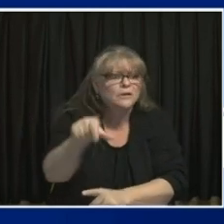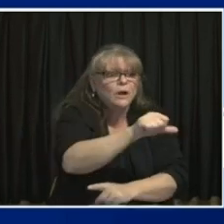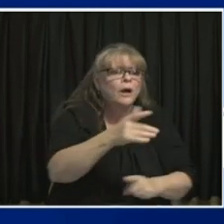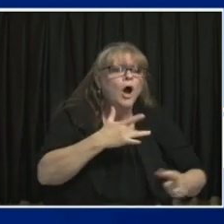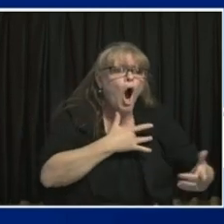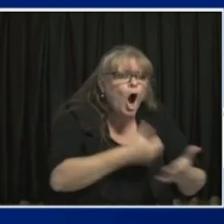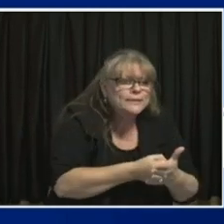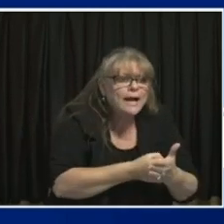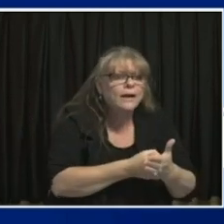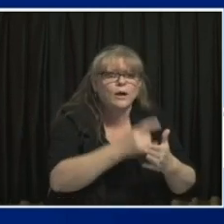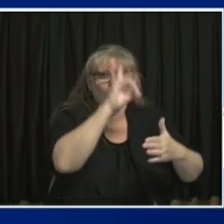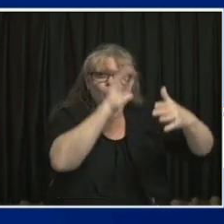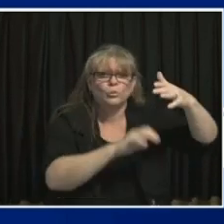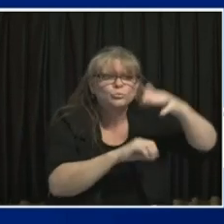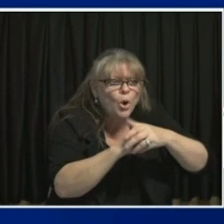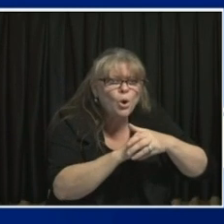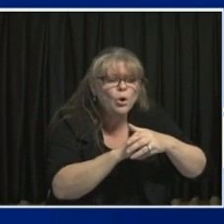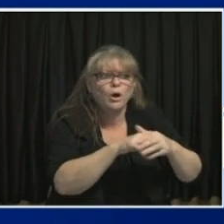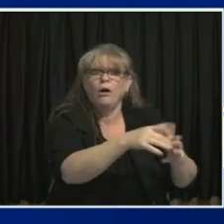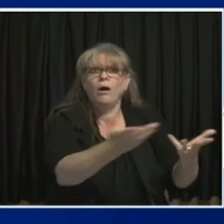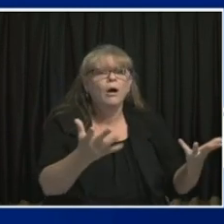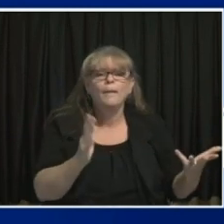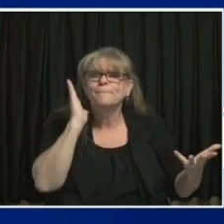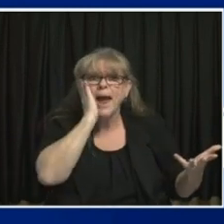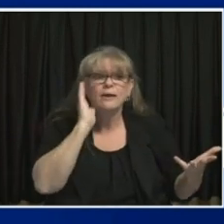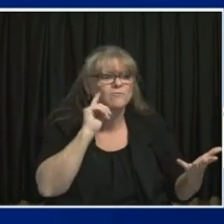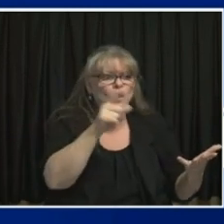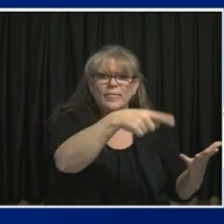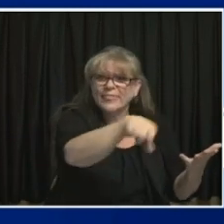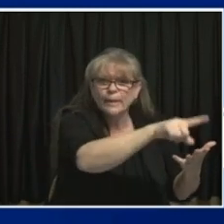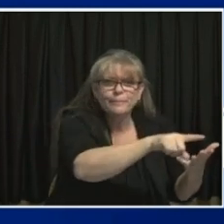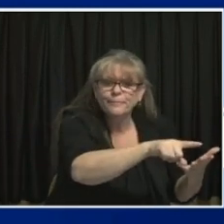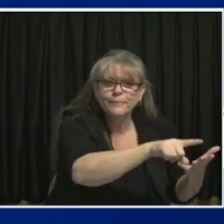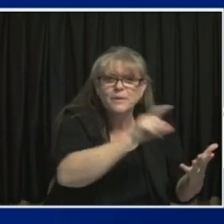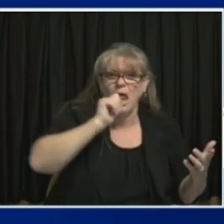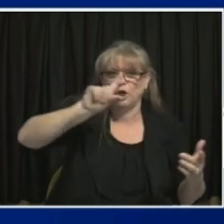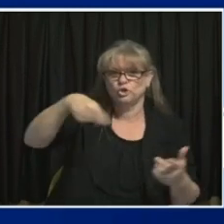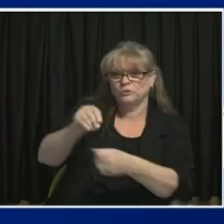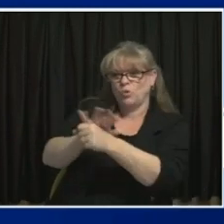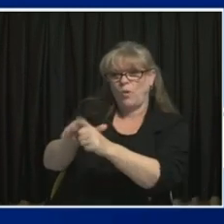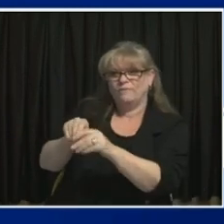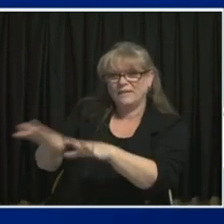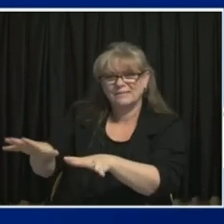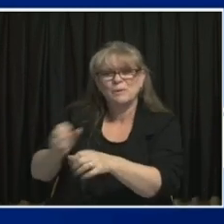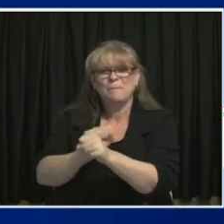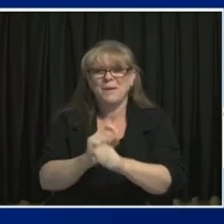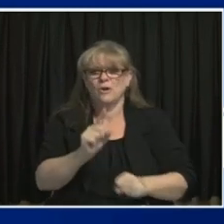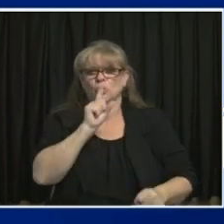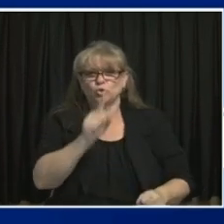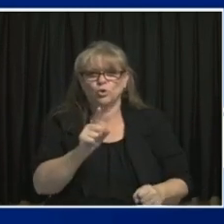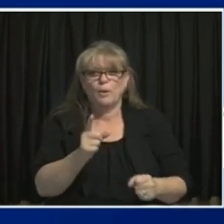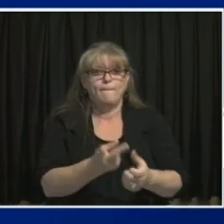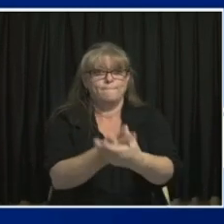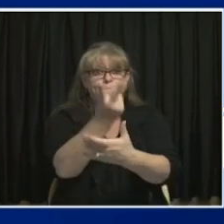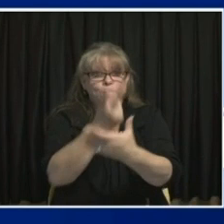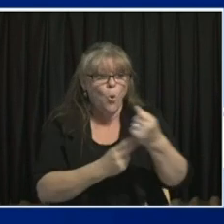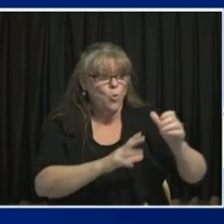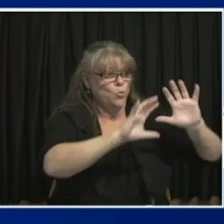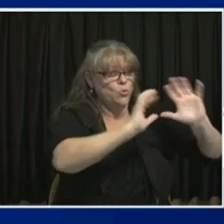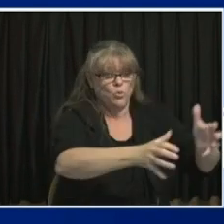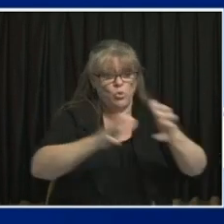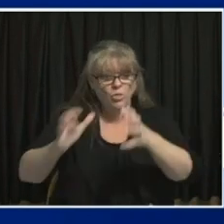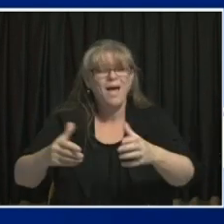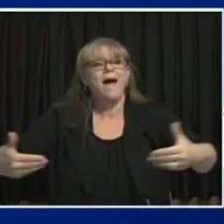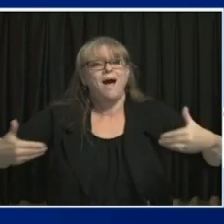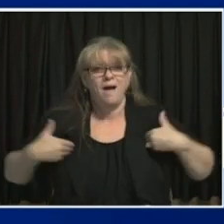have the ability to save lives for both COVID-related causes and the standard non-COVID related causes, which don't go away just because COVID